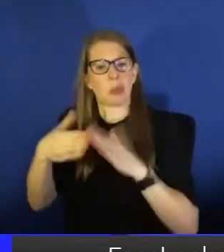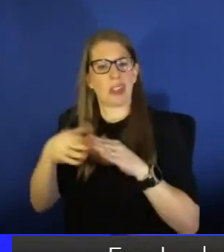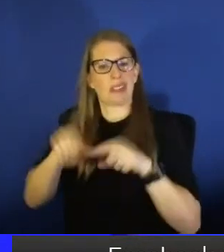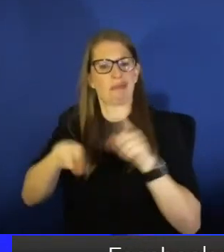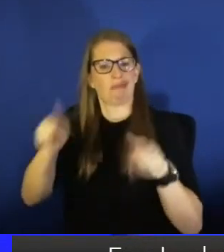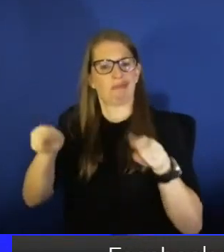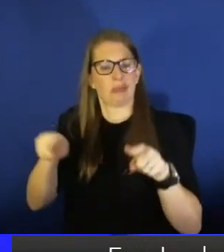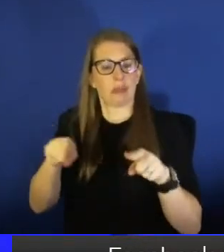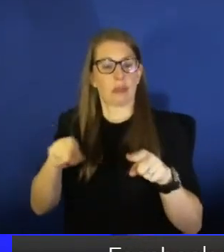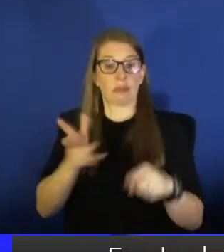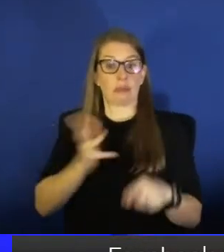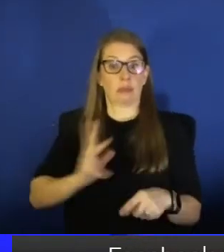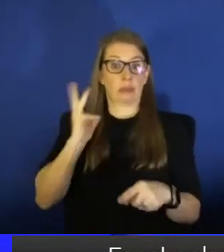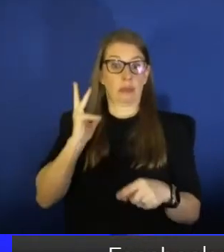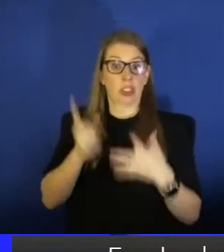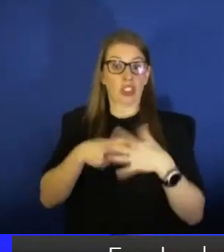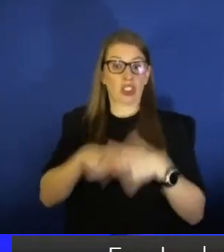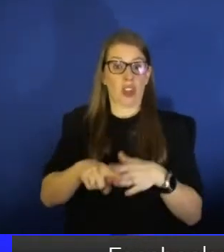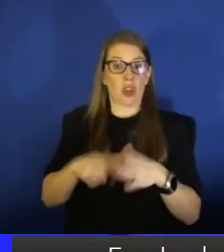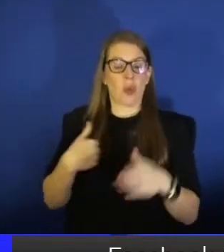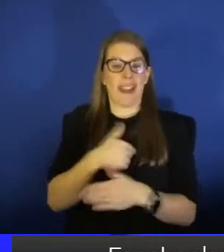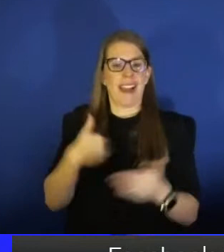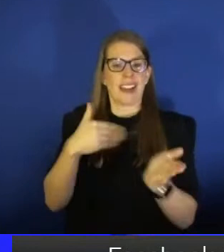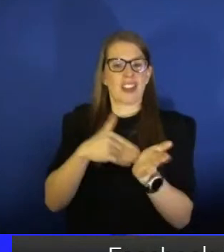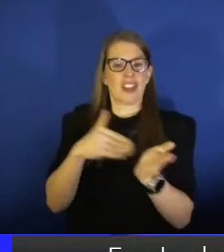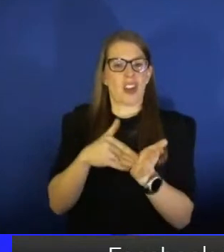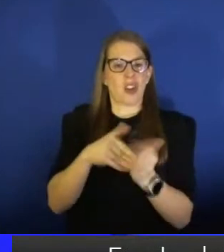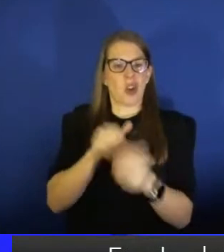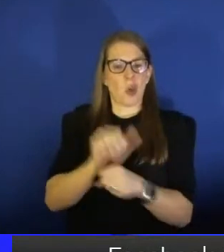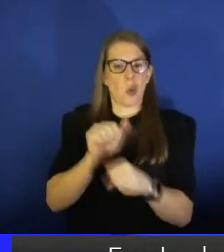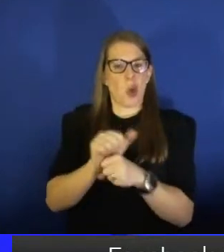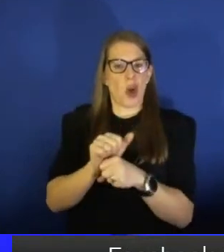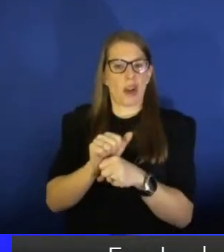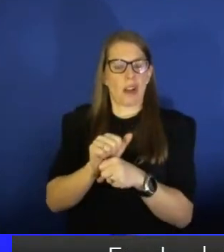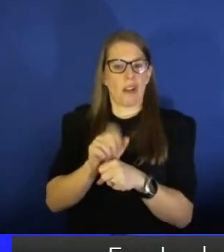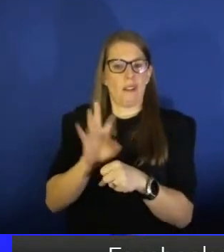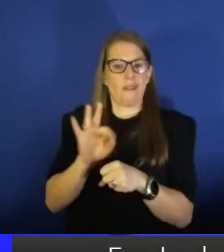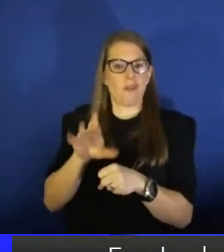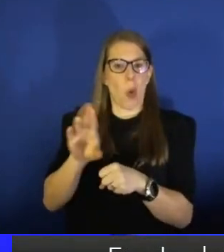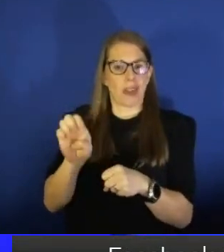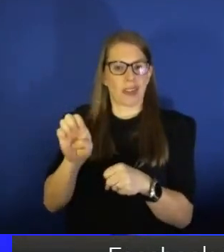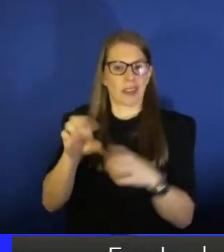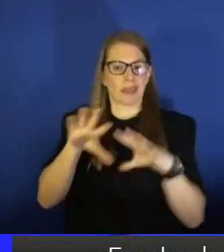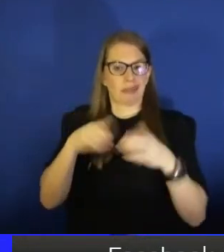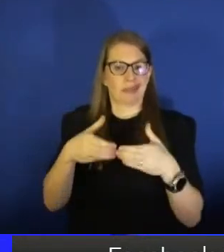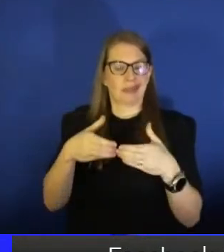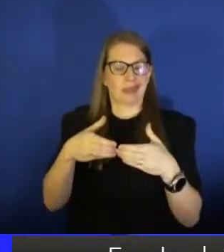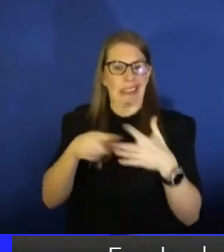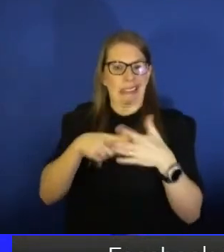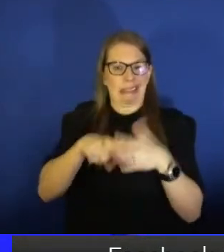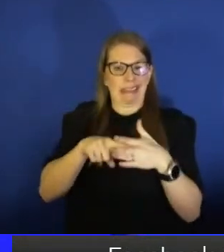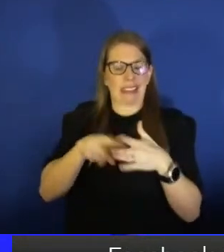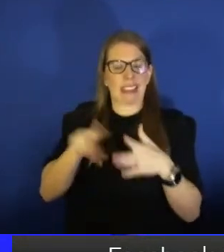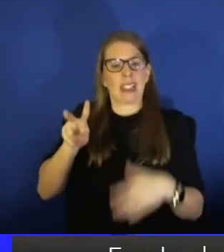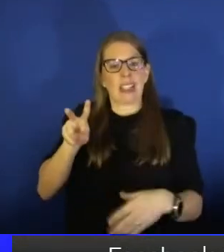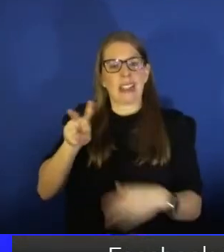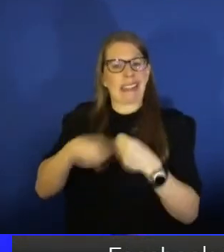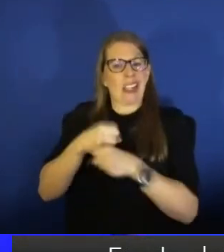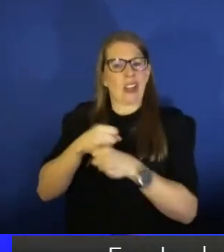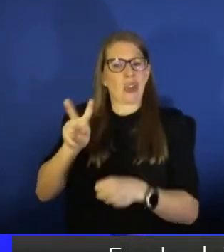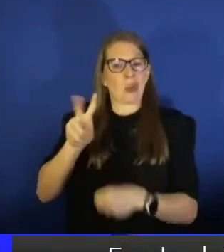started back when we had a physician workforce work group back in the early 2000s, kind of asking the